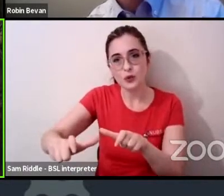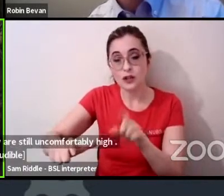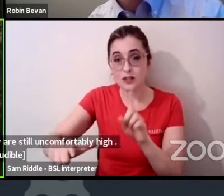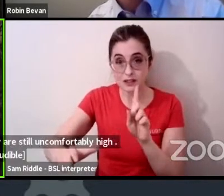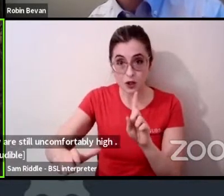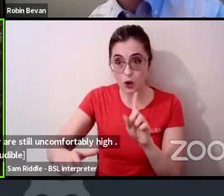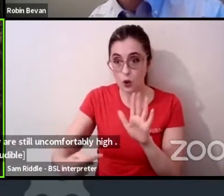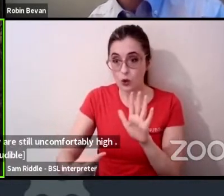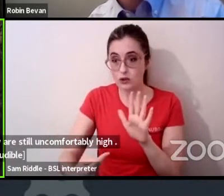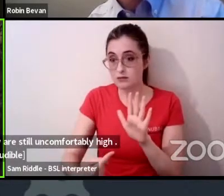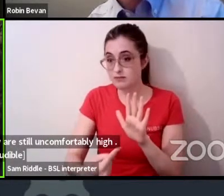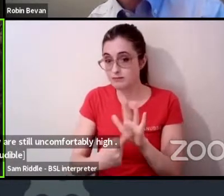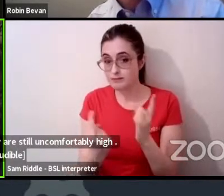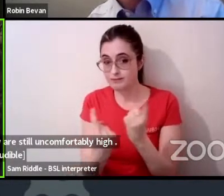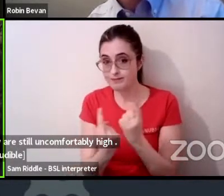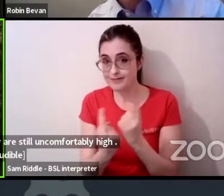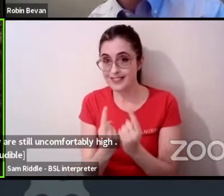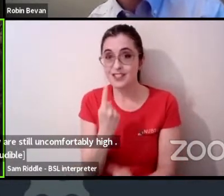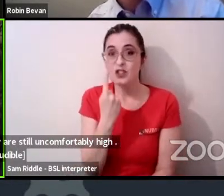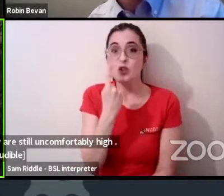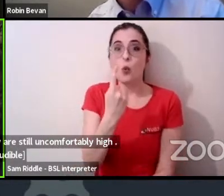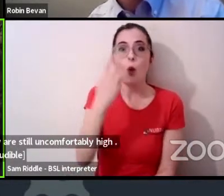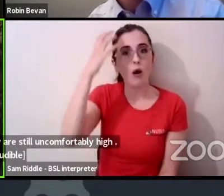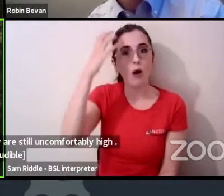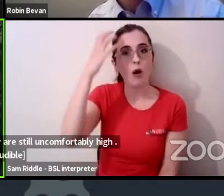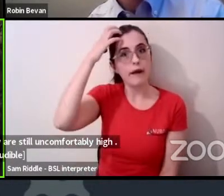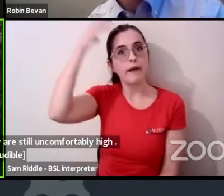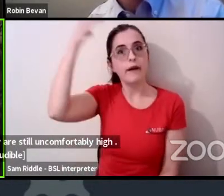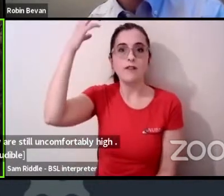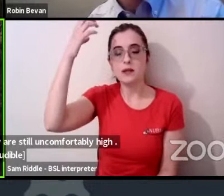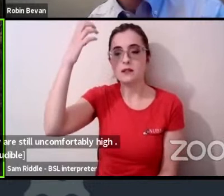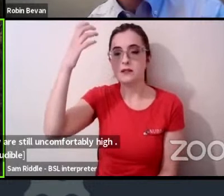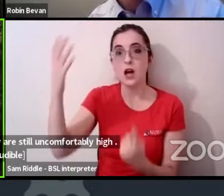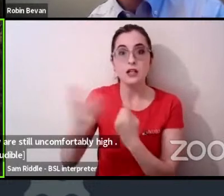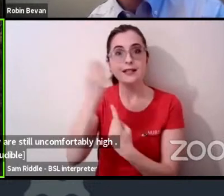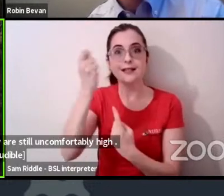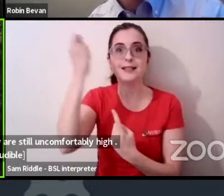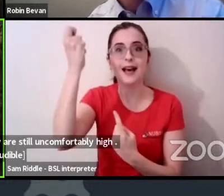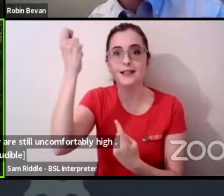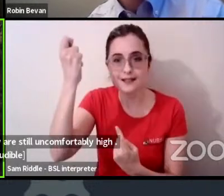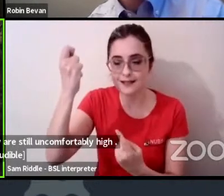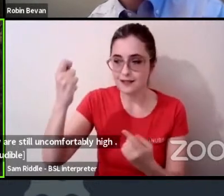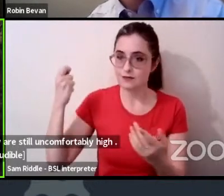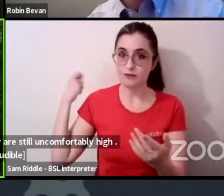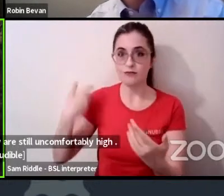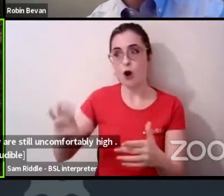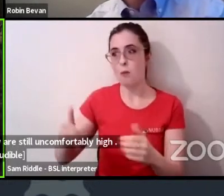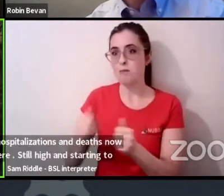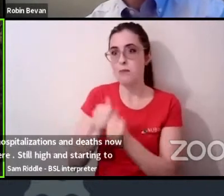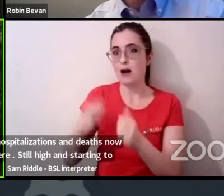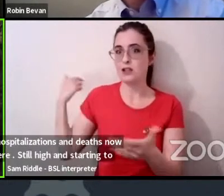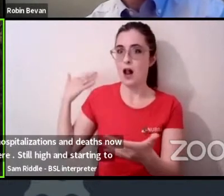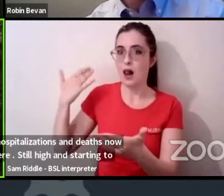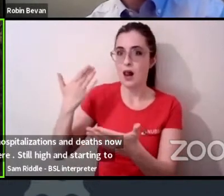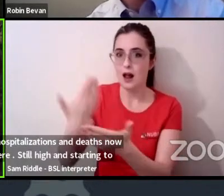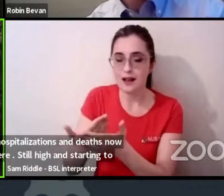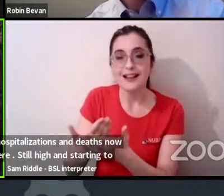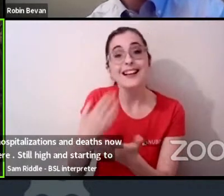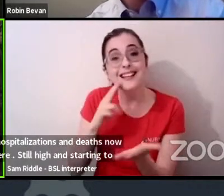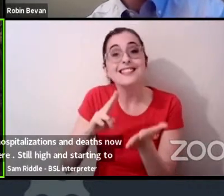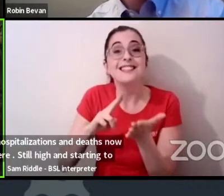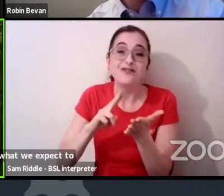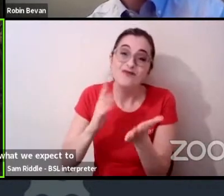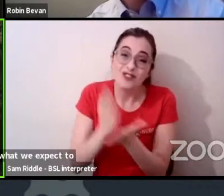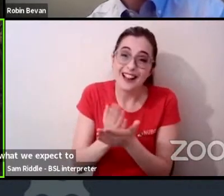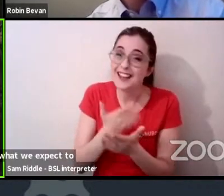all of that is the one government success story throughout the whole of this pandemic, actually an NHS